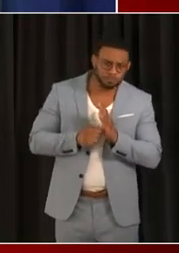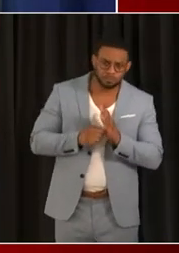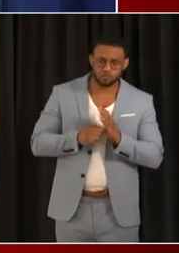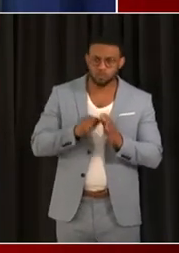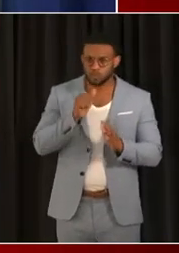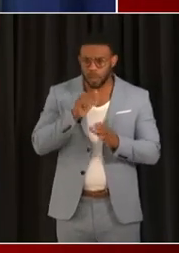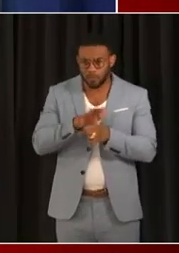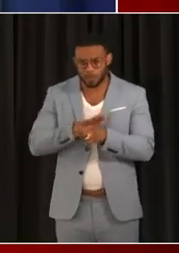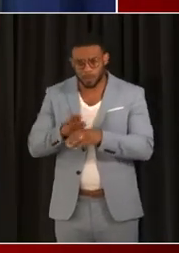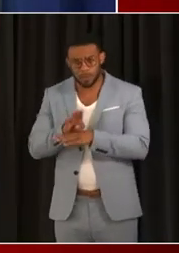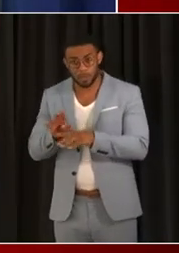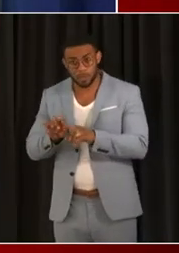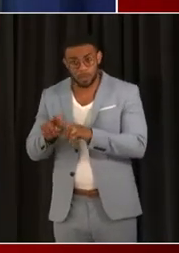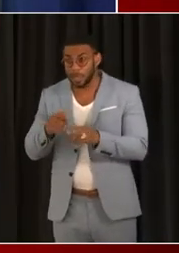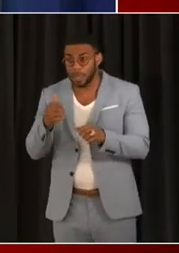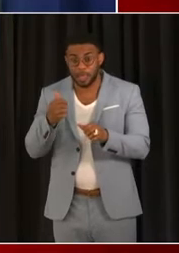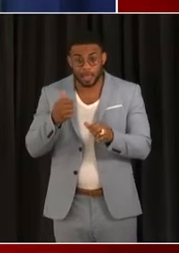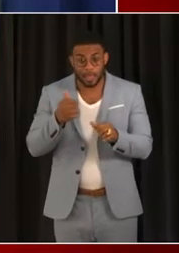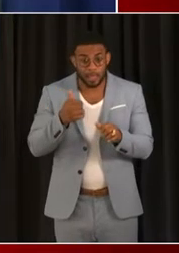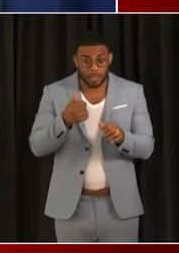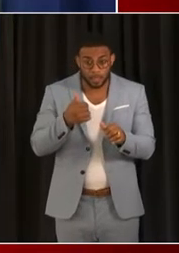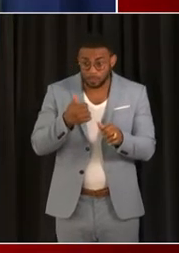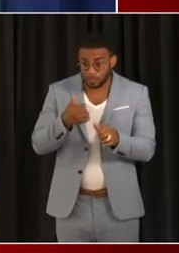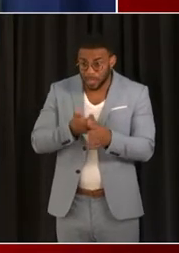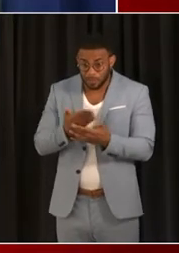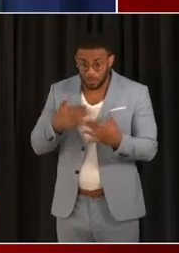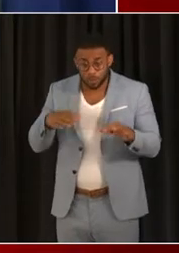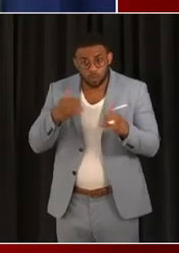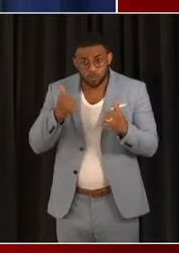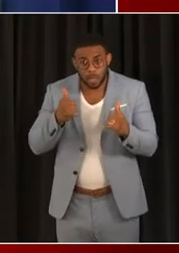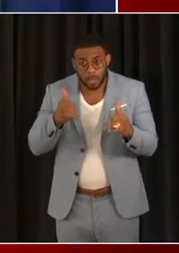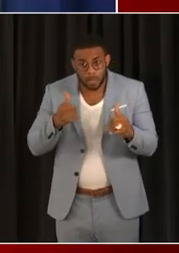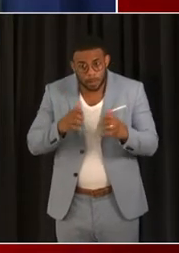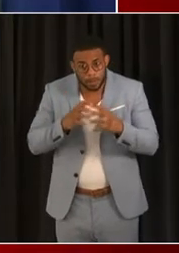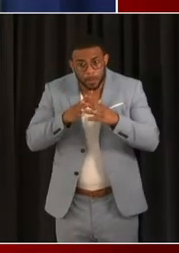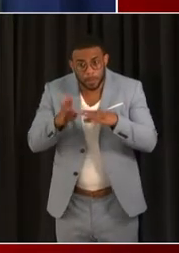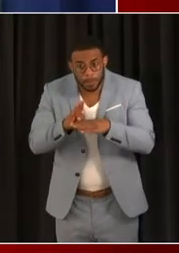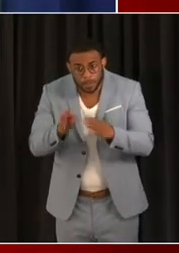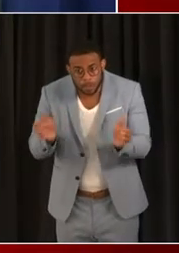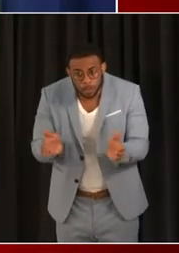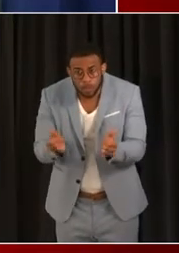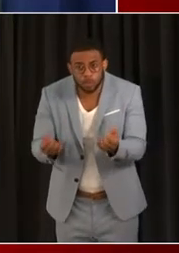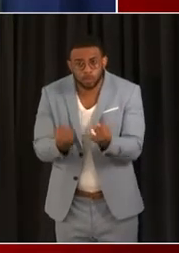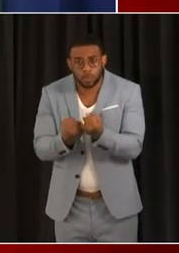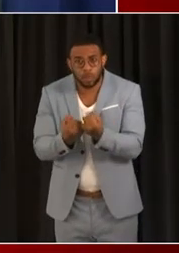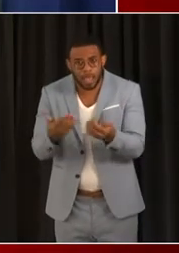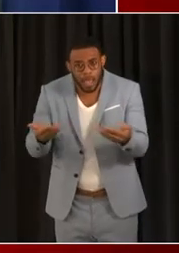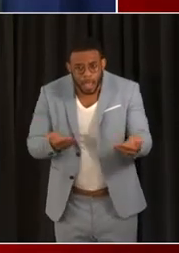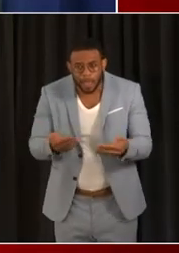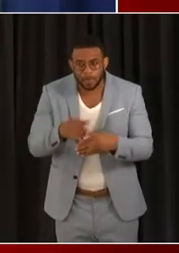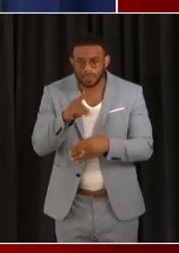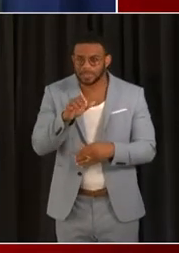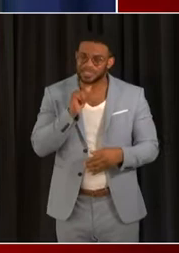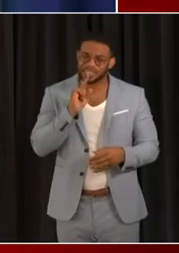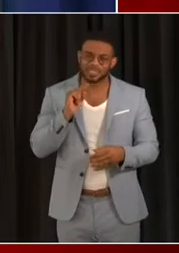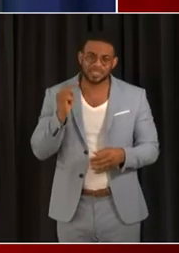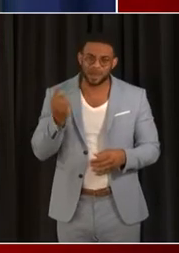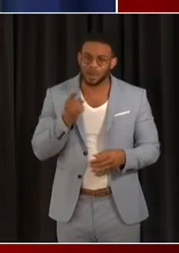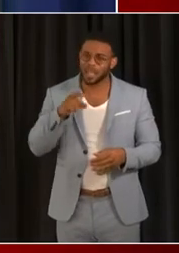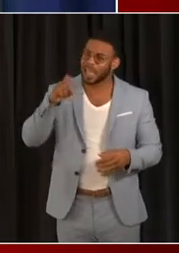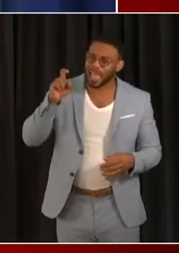the private sector as well. Every thing that we do to try to grow businesses and support hiring in the District of Columbia. It